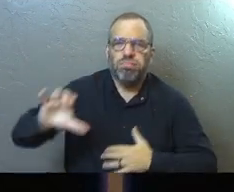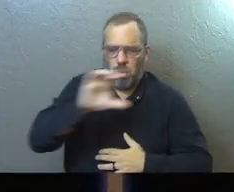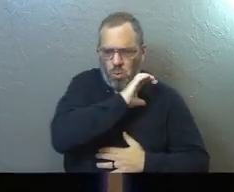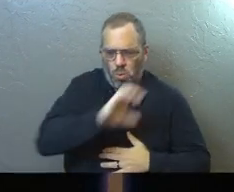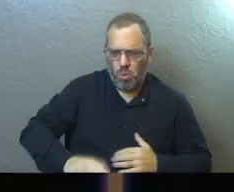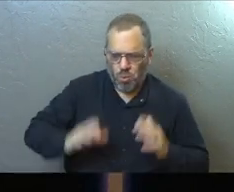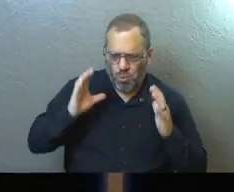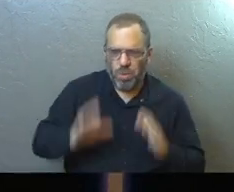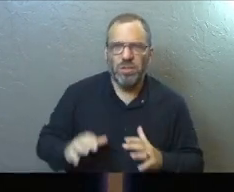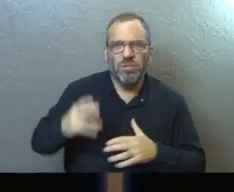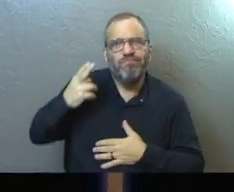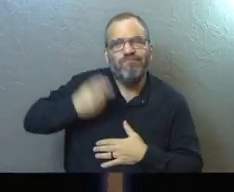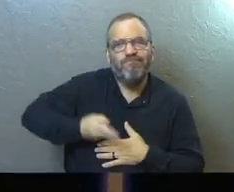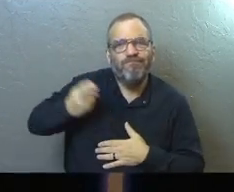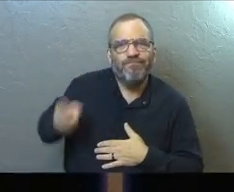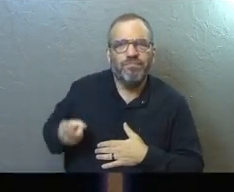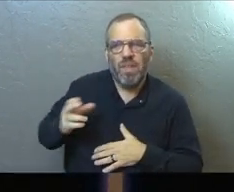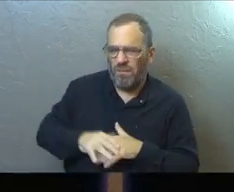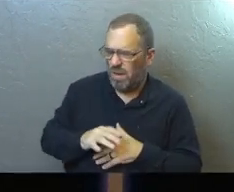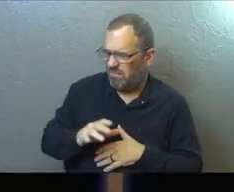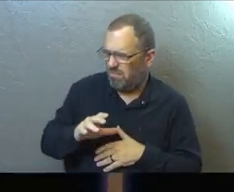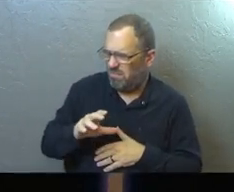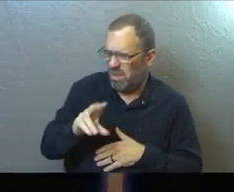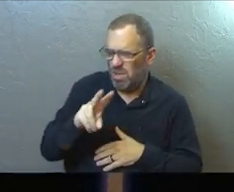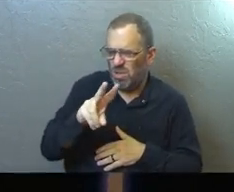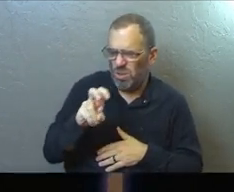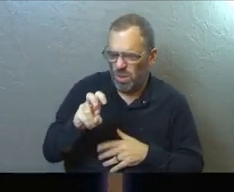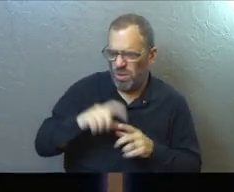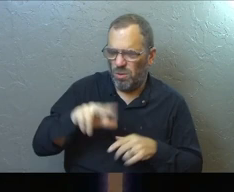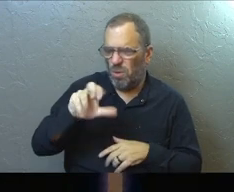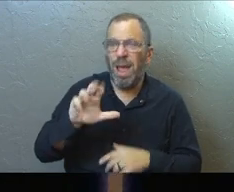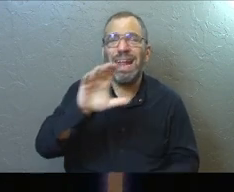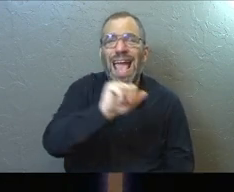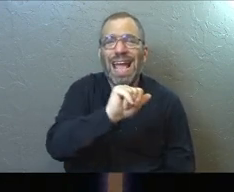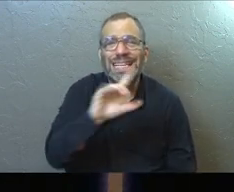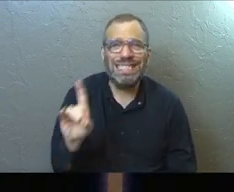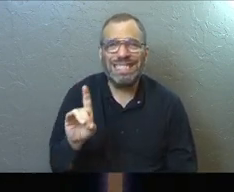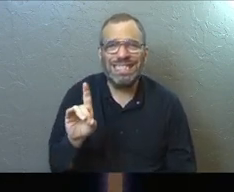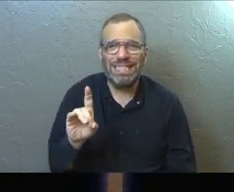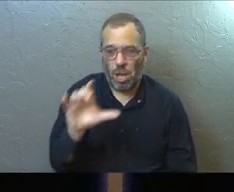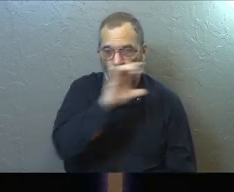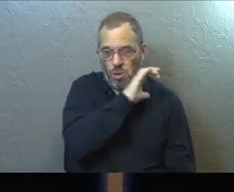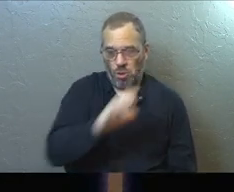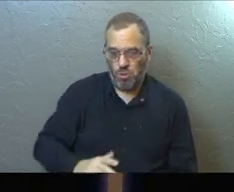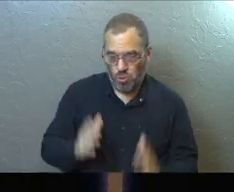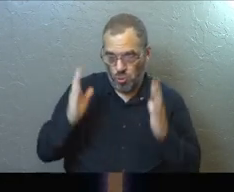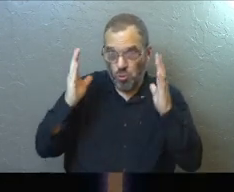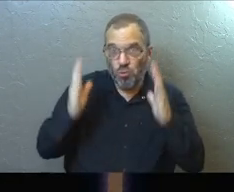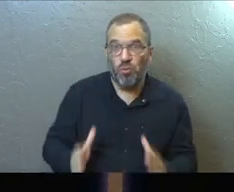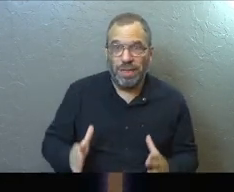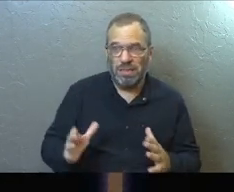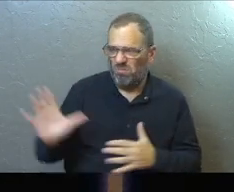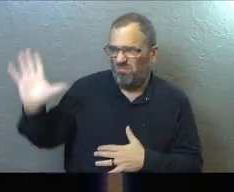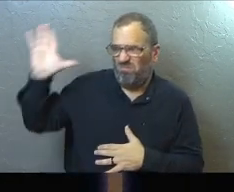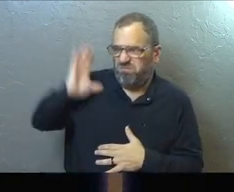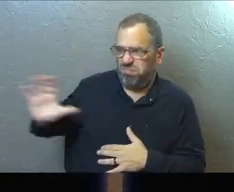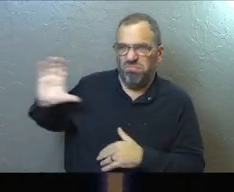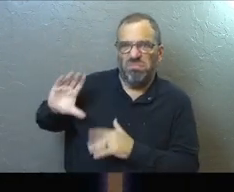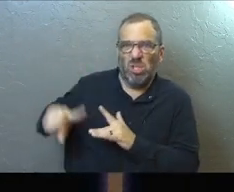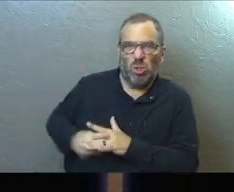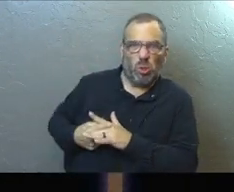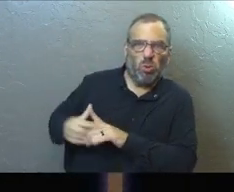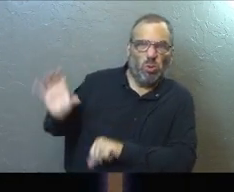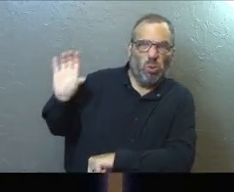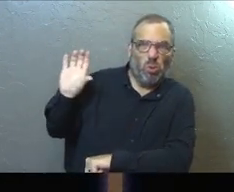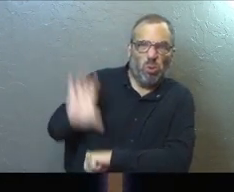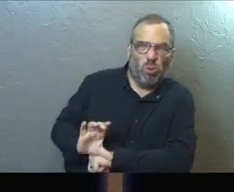Christian catacombs. From 200 to 300 AD, the Christians, the early church,